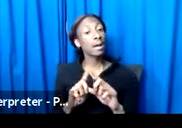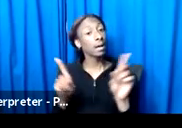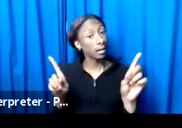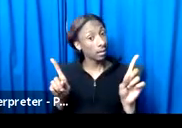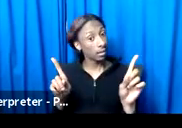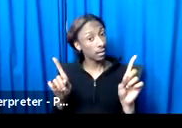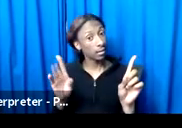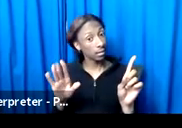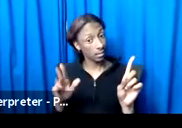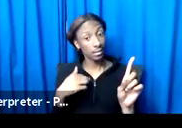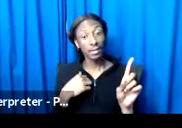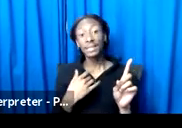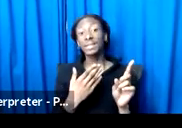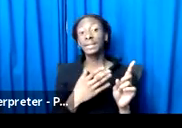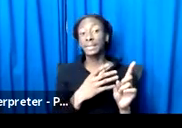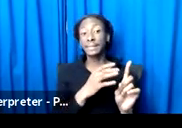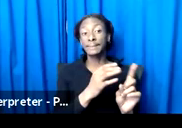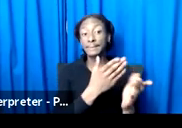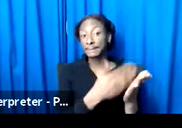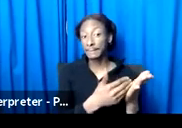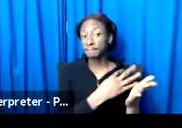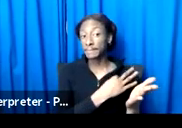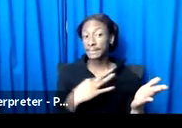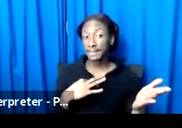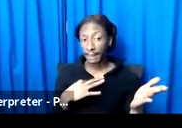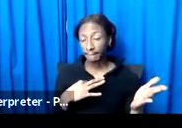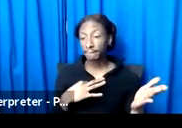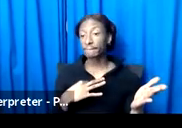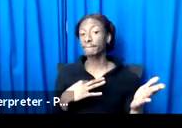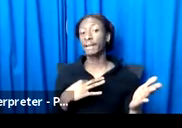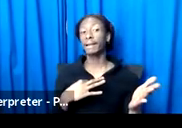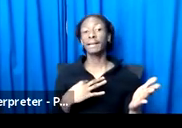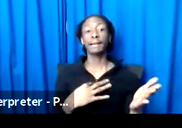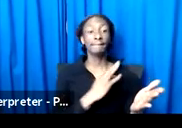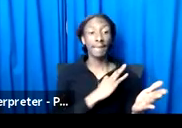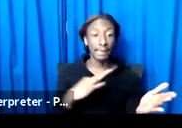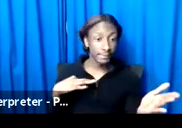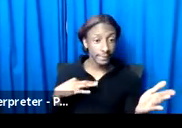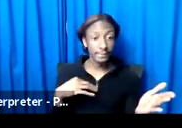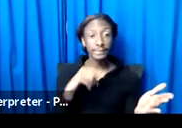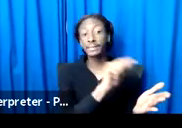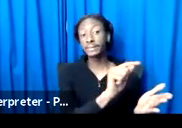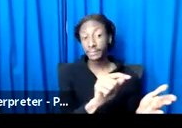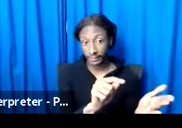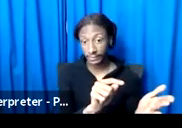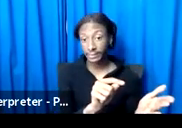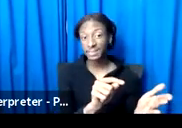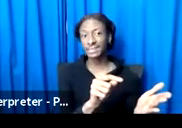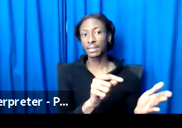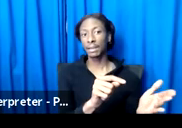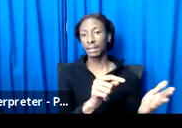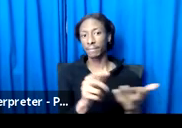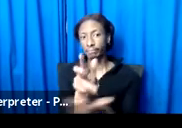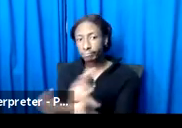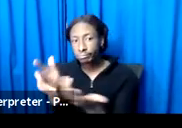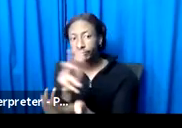since certain staff and faculty may be and have engagements with children or might want to